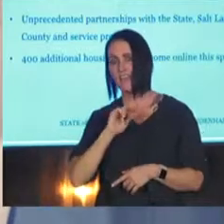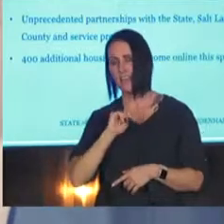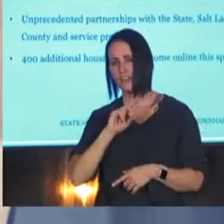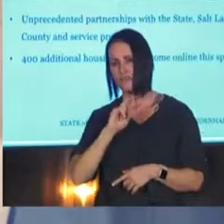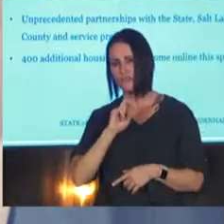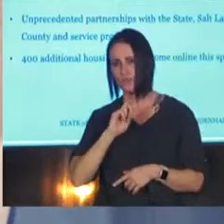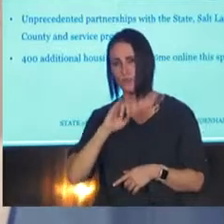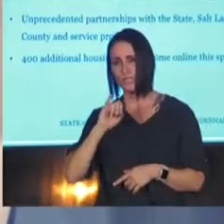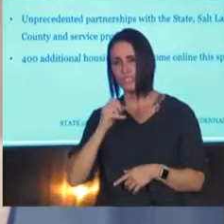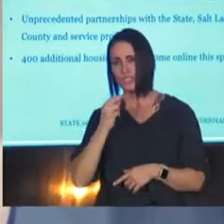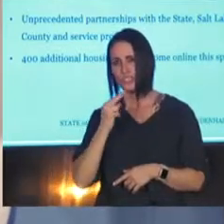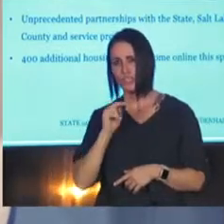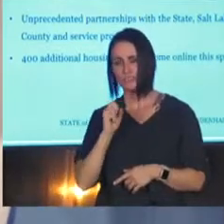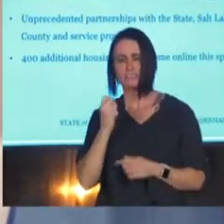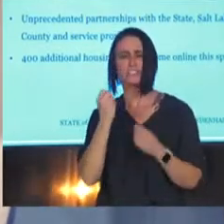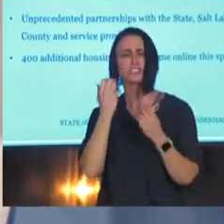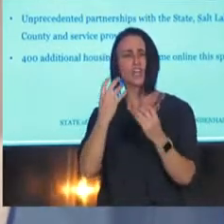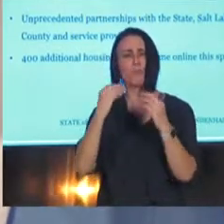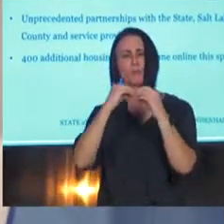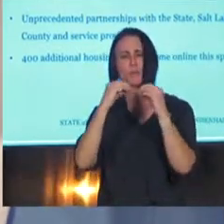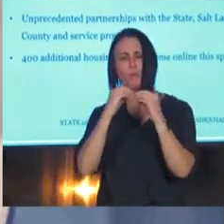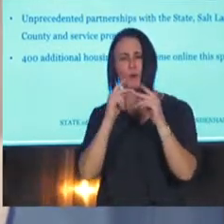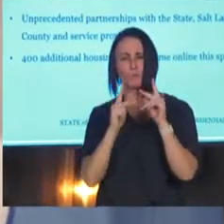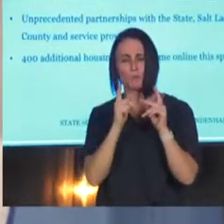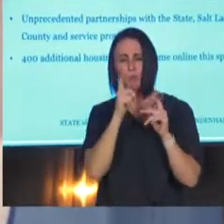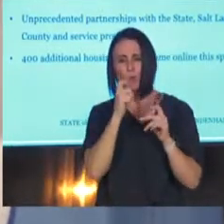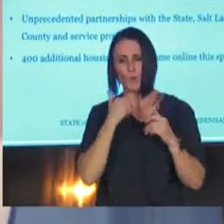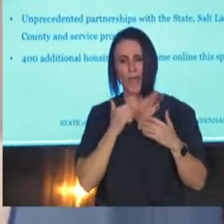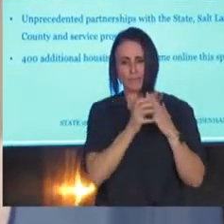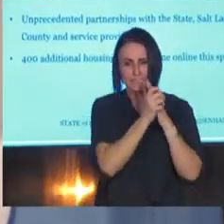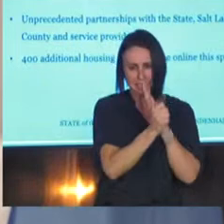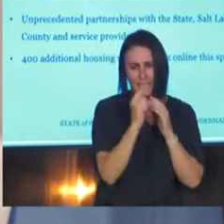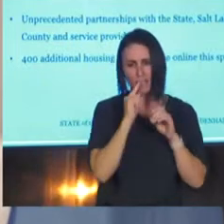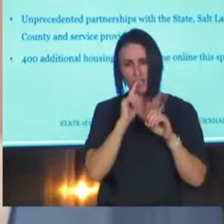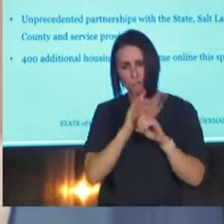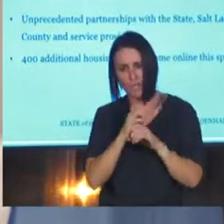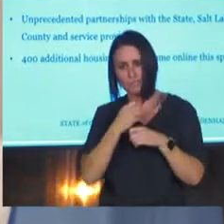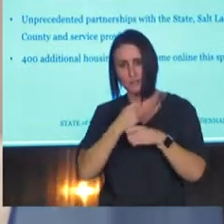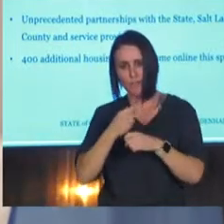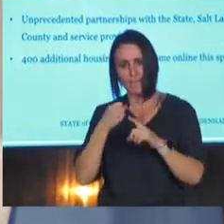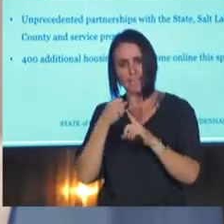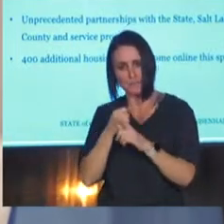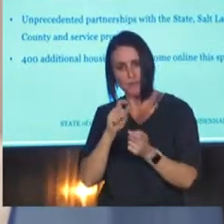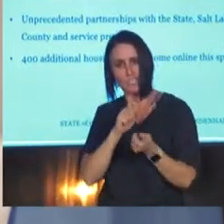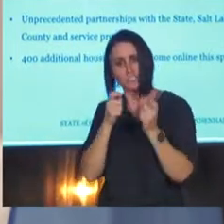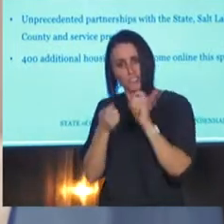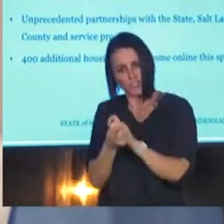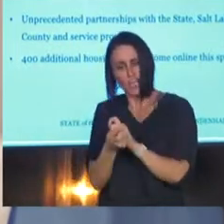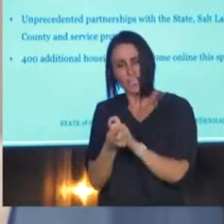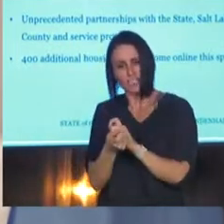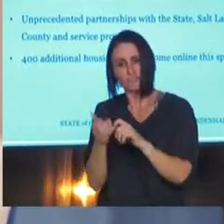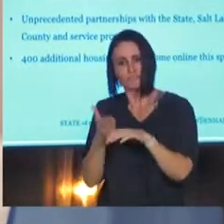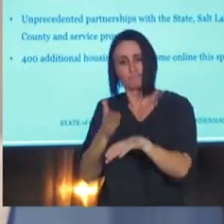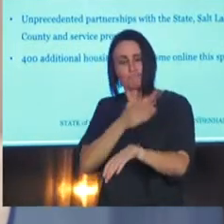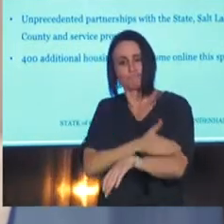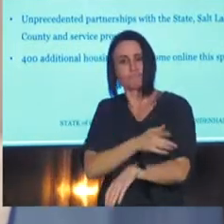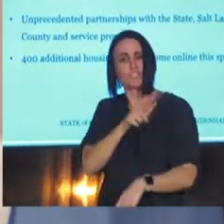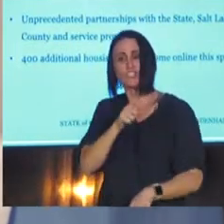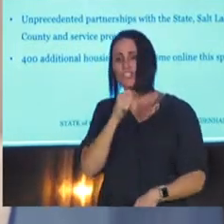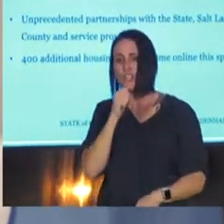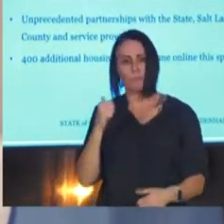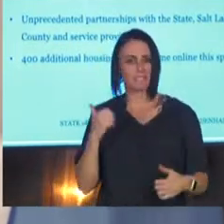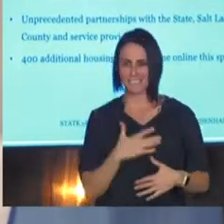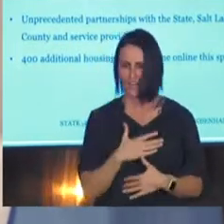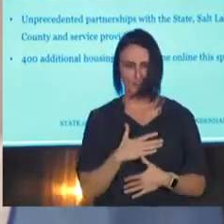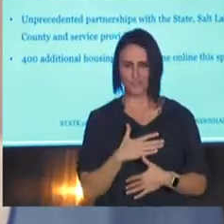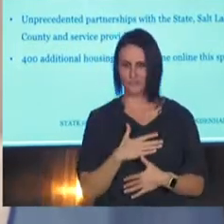so many more who have the right temperament, expertise, and the commitment to make an impact. We should not be